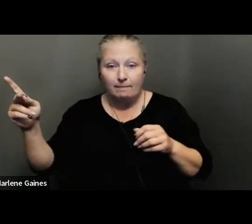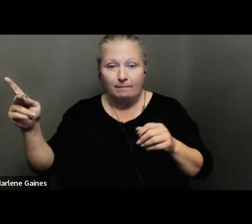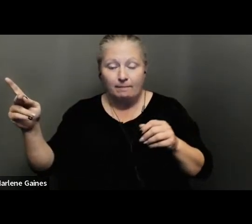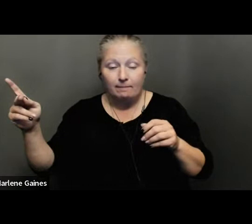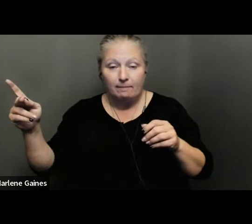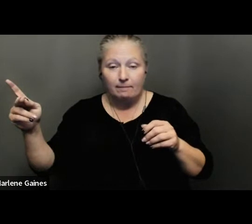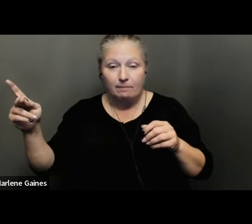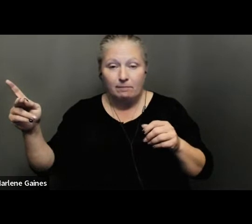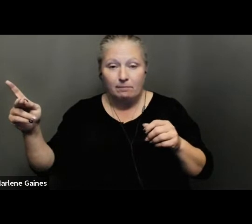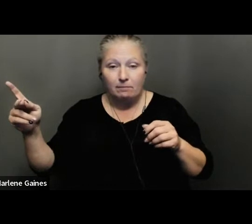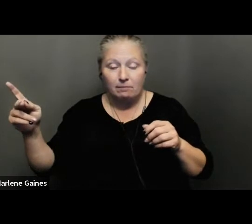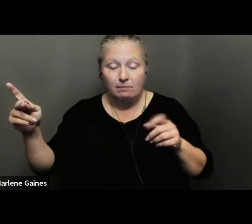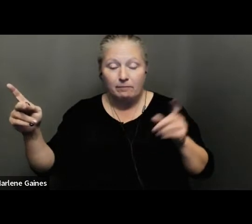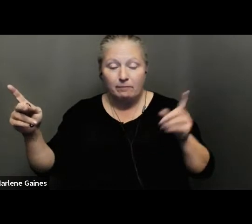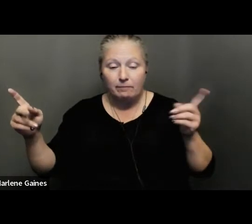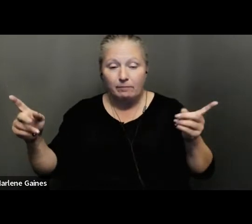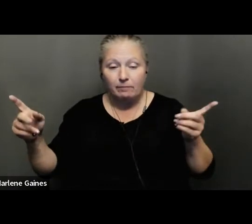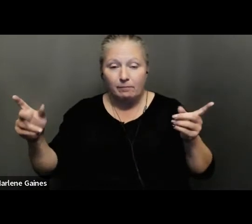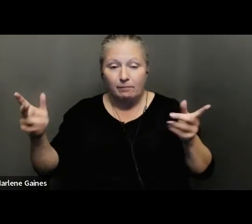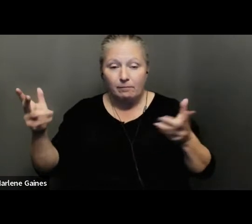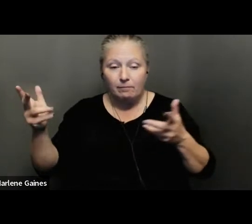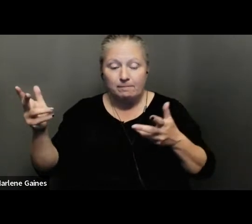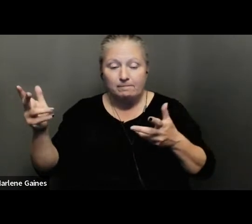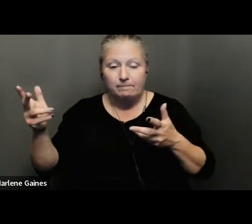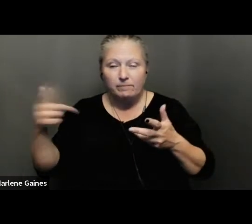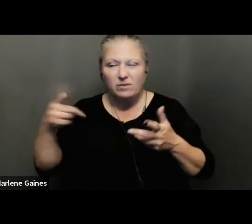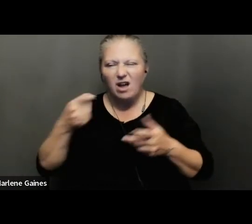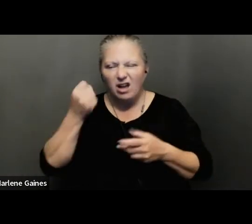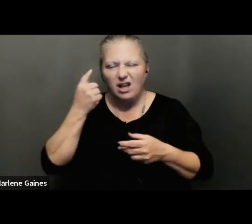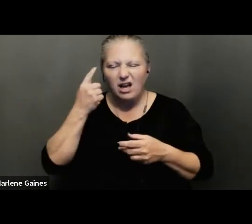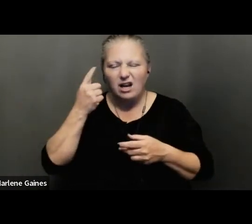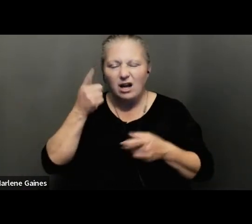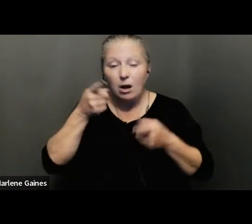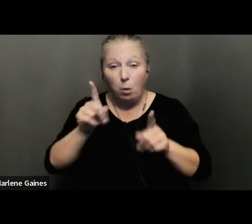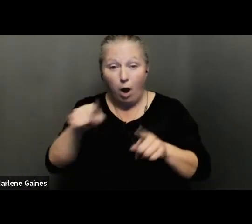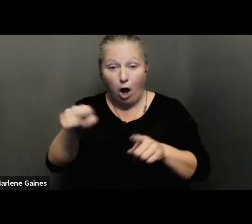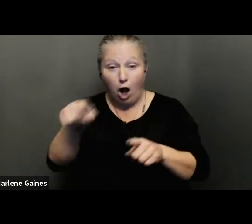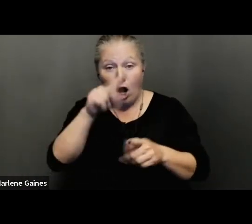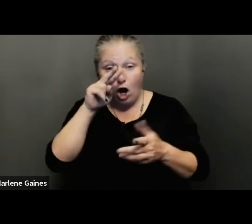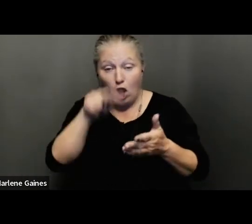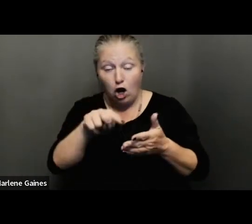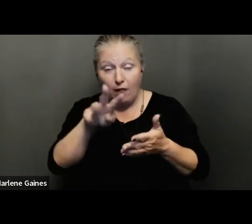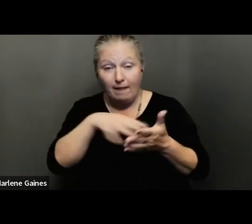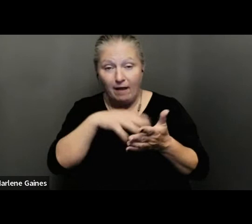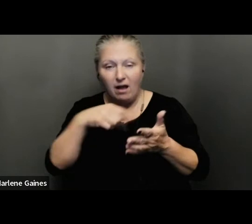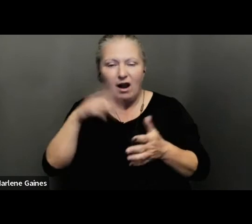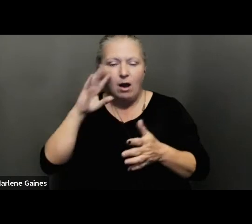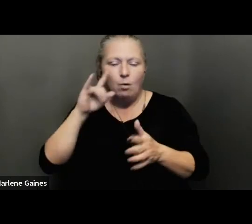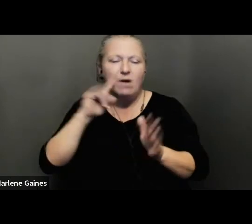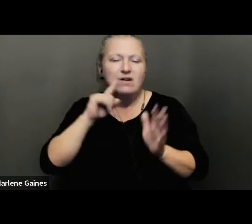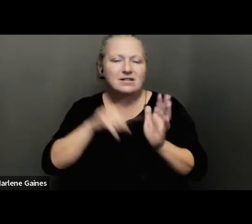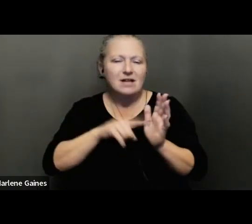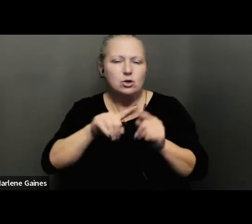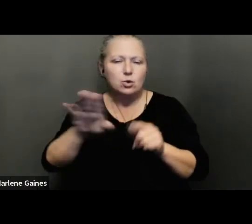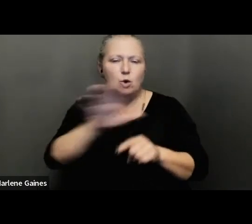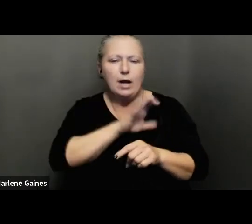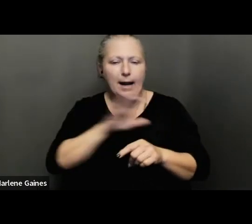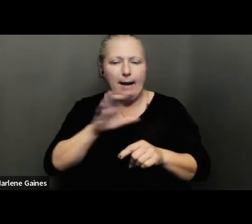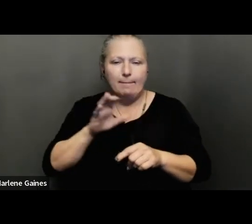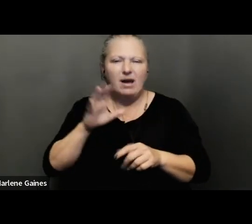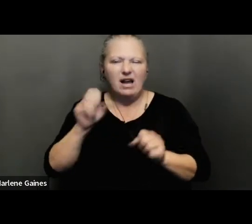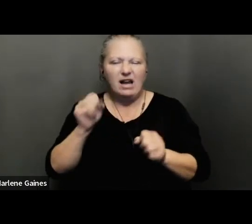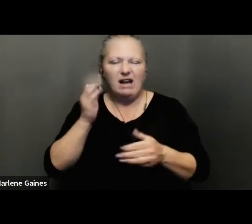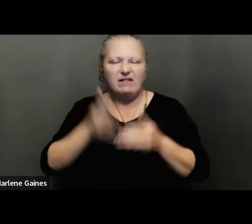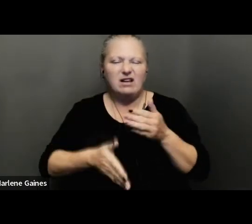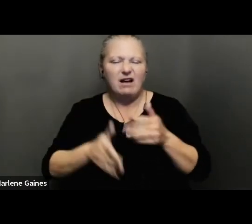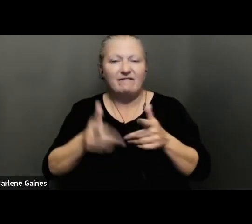No, I totally get it. Um, While you're doing that and looking, I'm just going to assign you guys to your committees so that we can get this done faster.